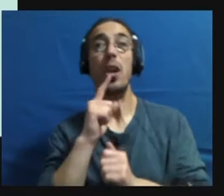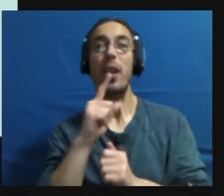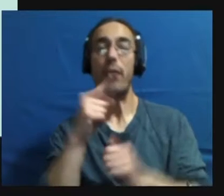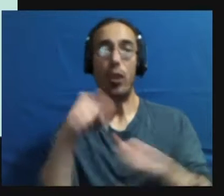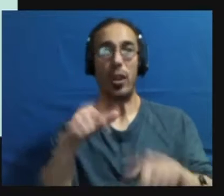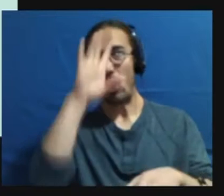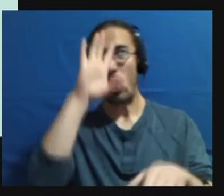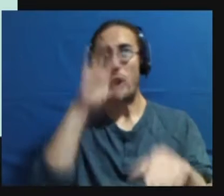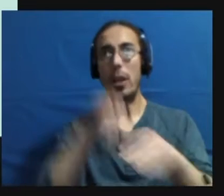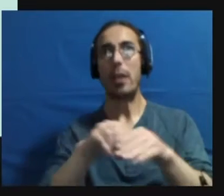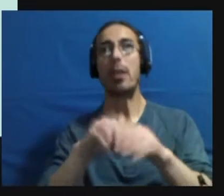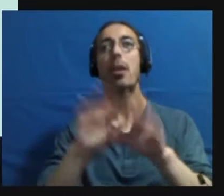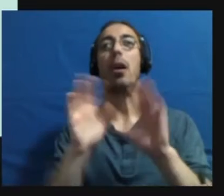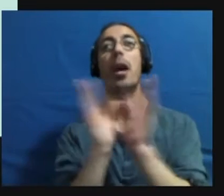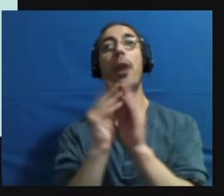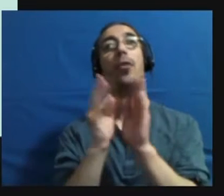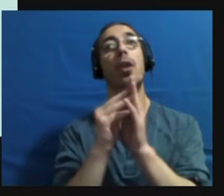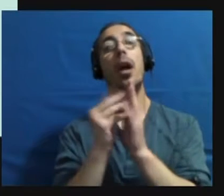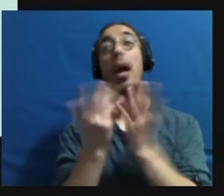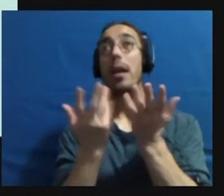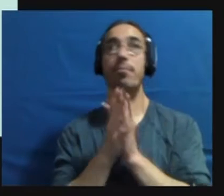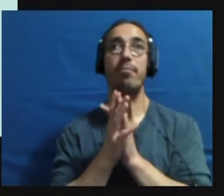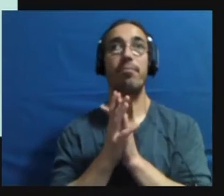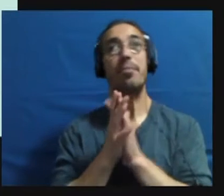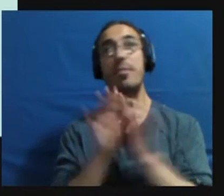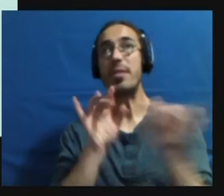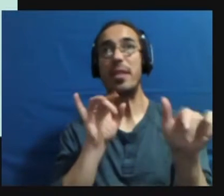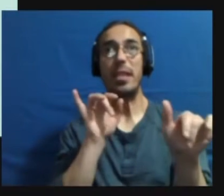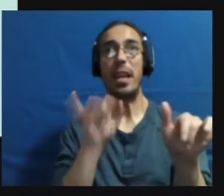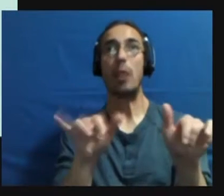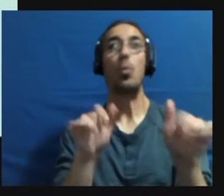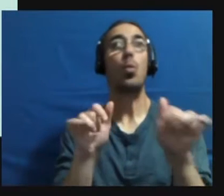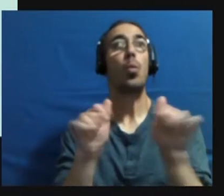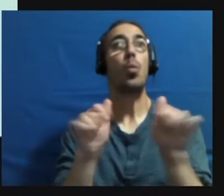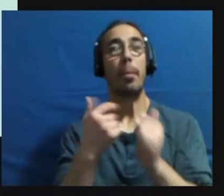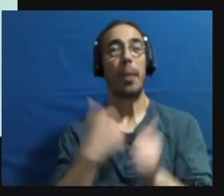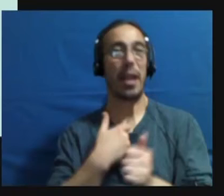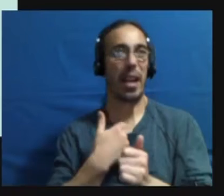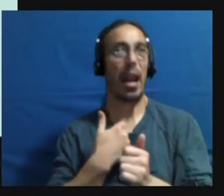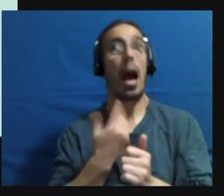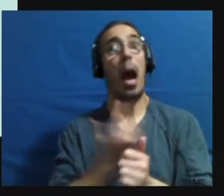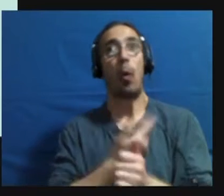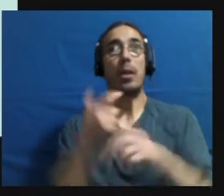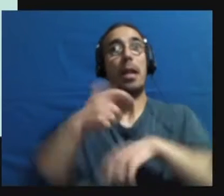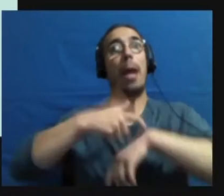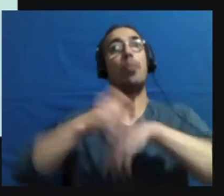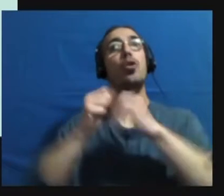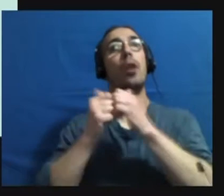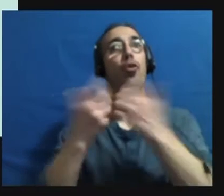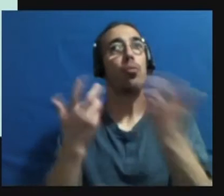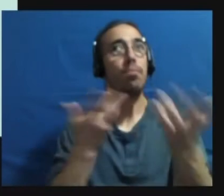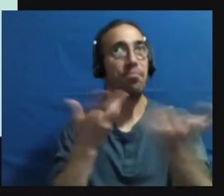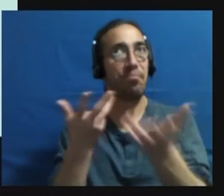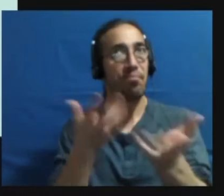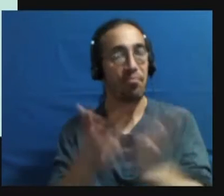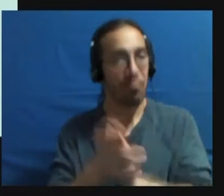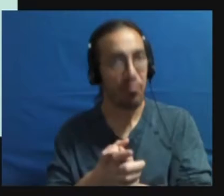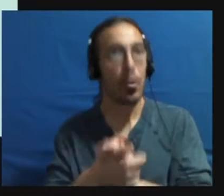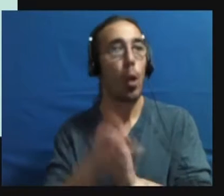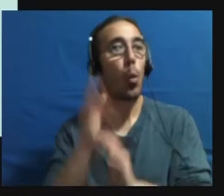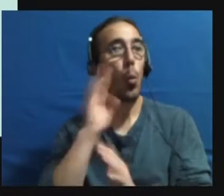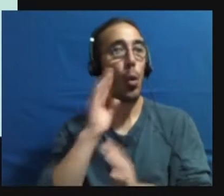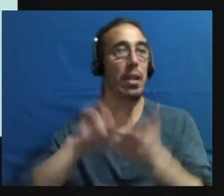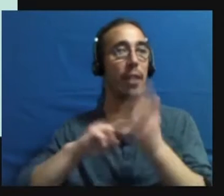and spending some time with me. This is how our time will be spent together. We're going to define